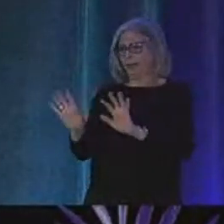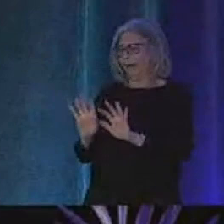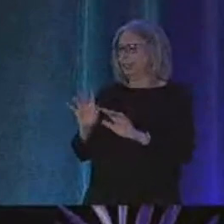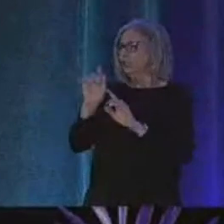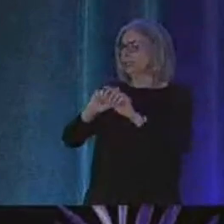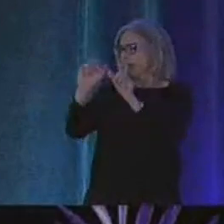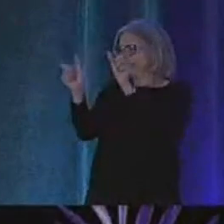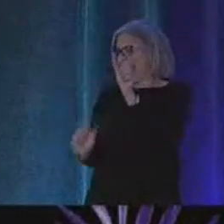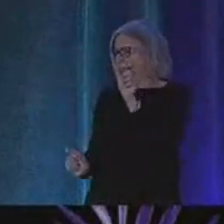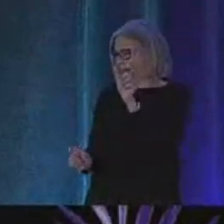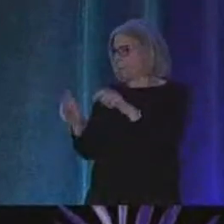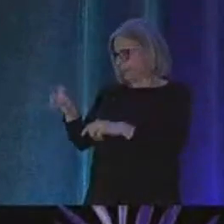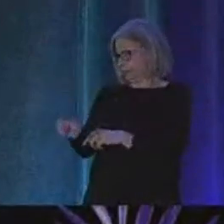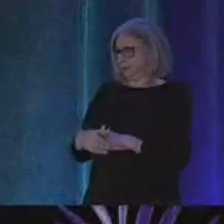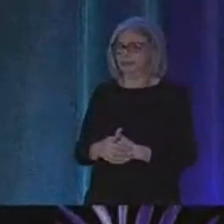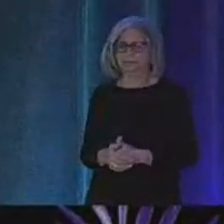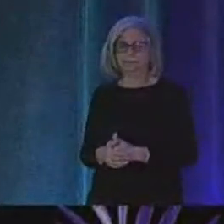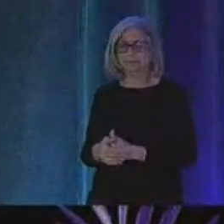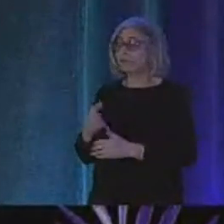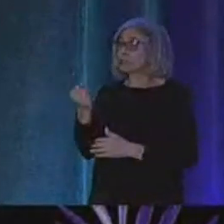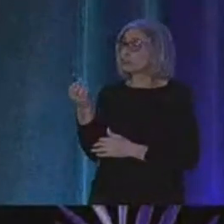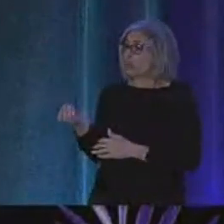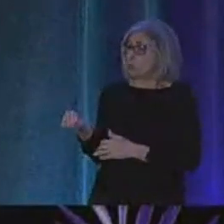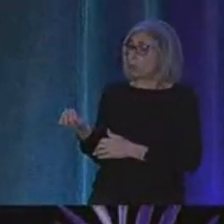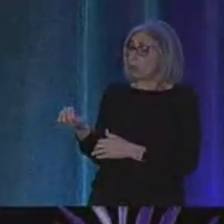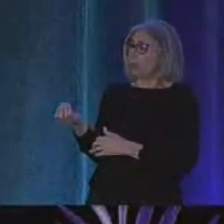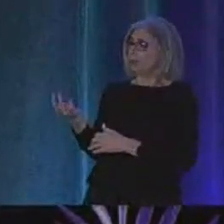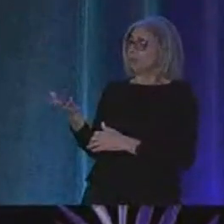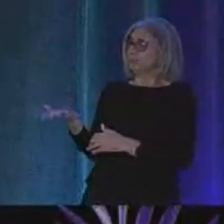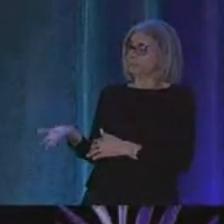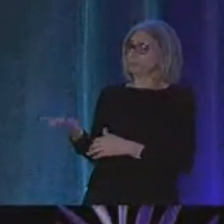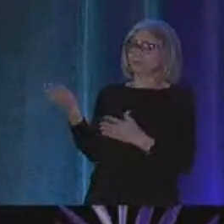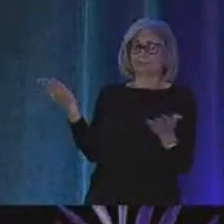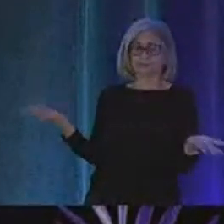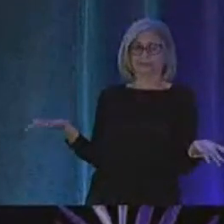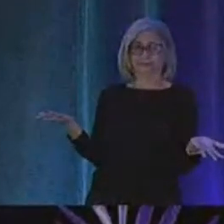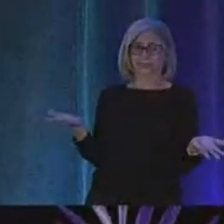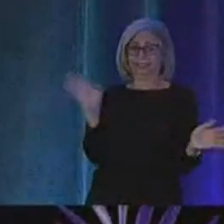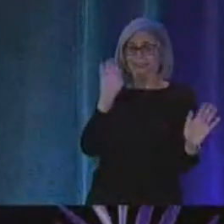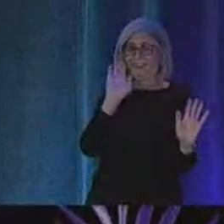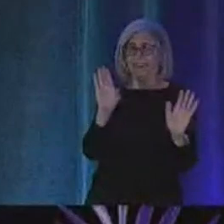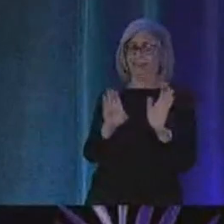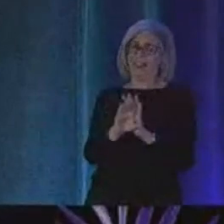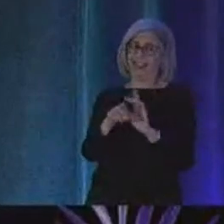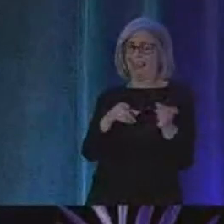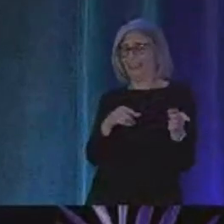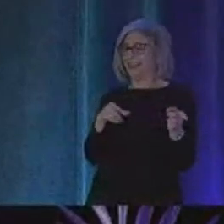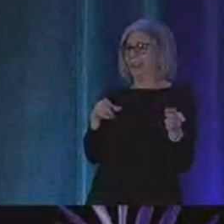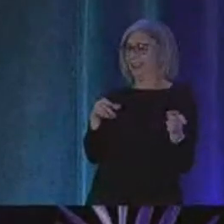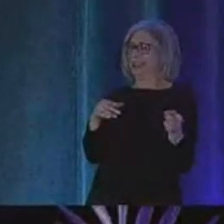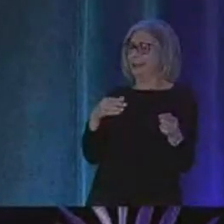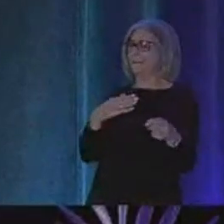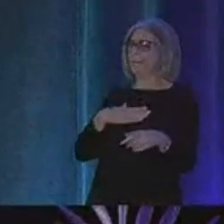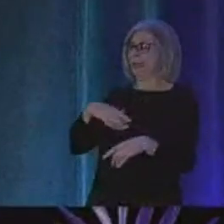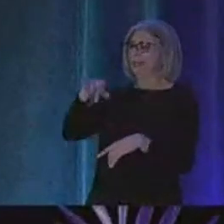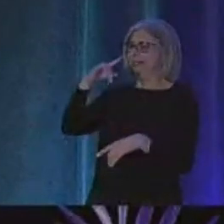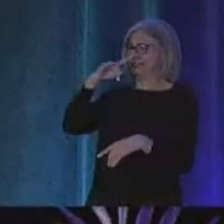web. Okay. So I had to throw the goat meme in there. My kids have 2 goats.